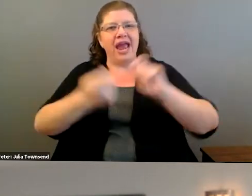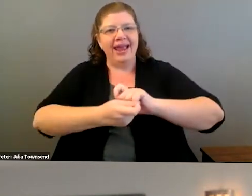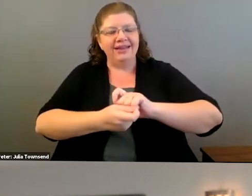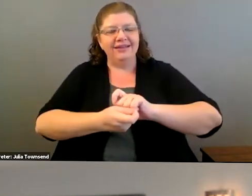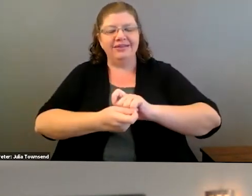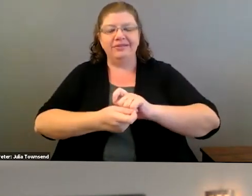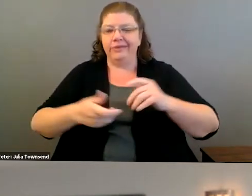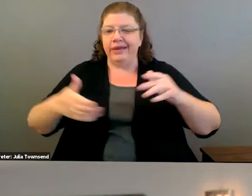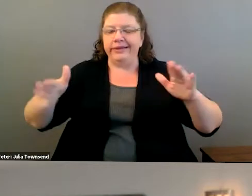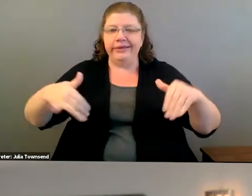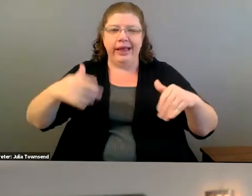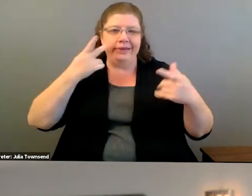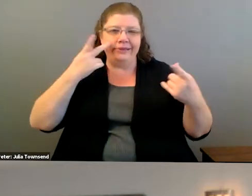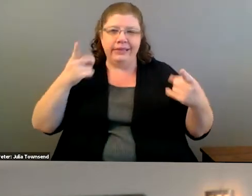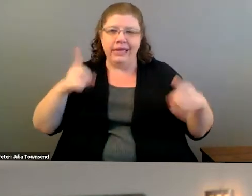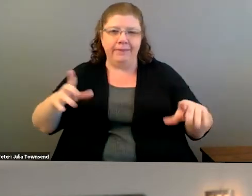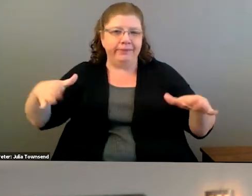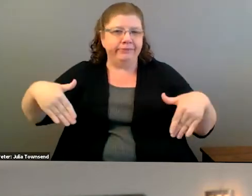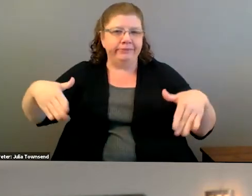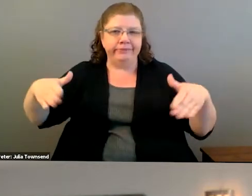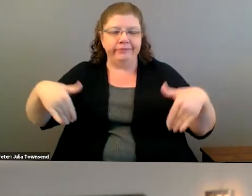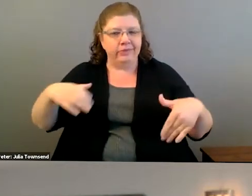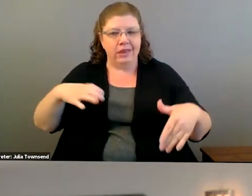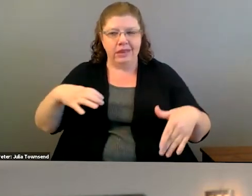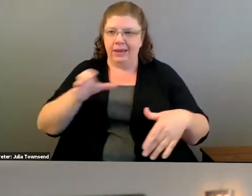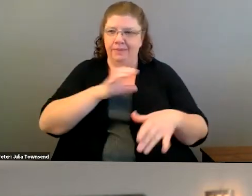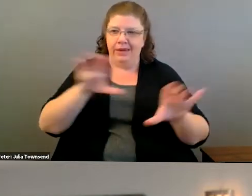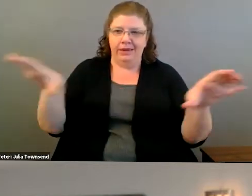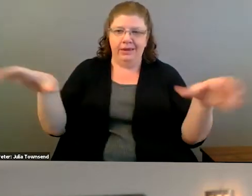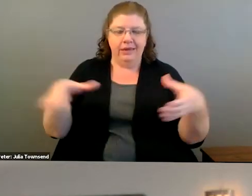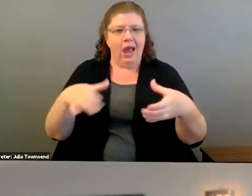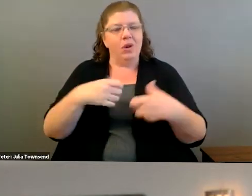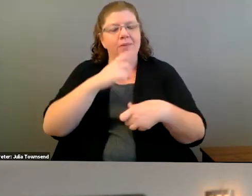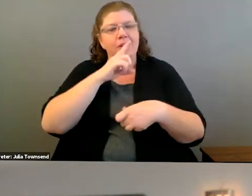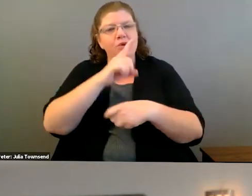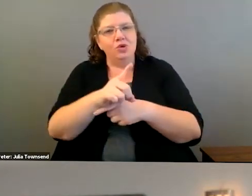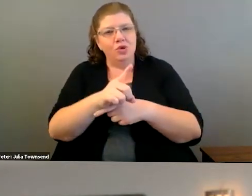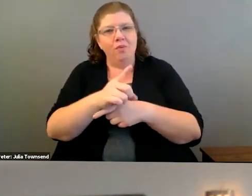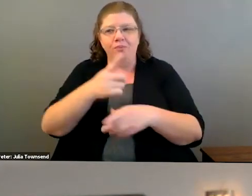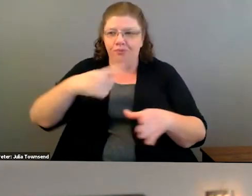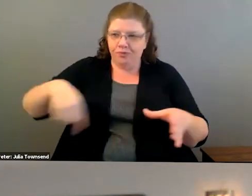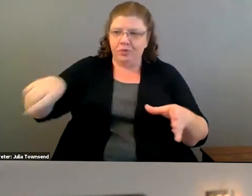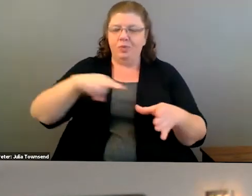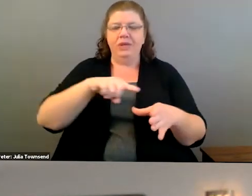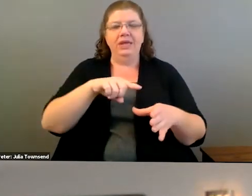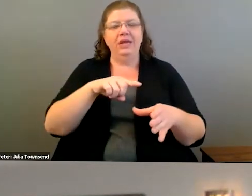have not seen that at all within the committee. And I want to make sure that we are